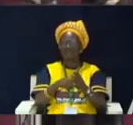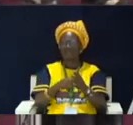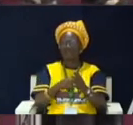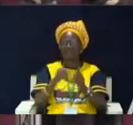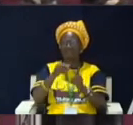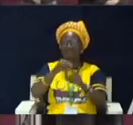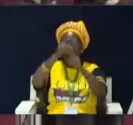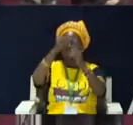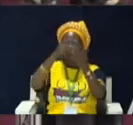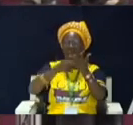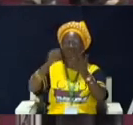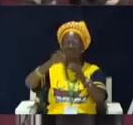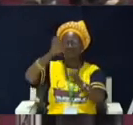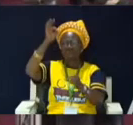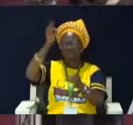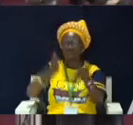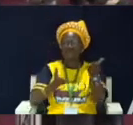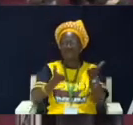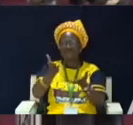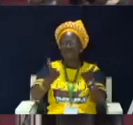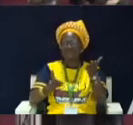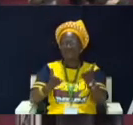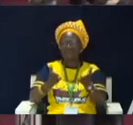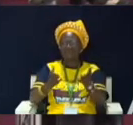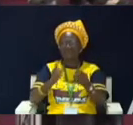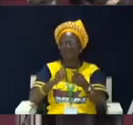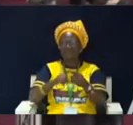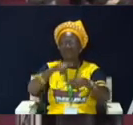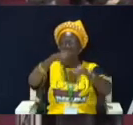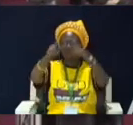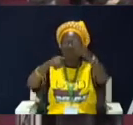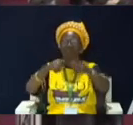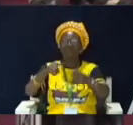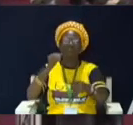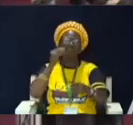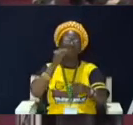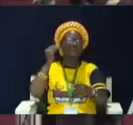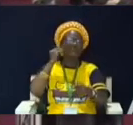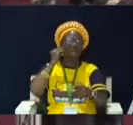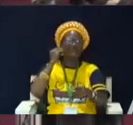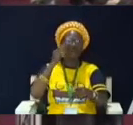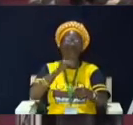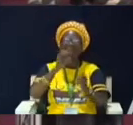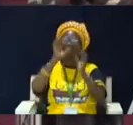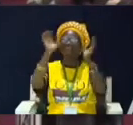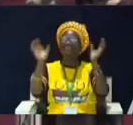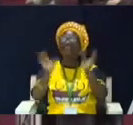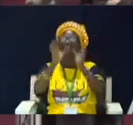special Holy Ghost service to go home and celebrate.